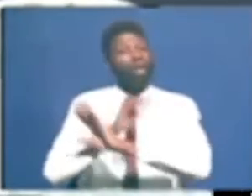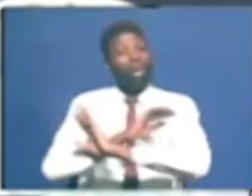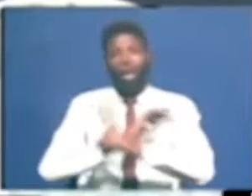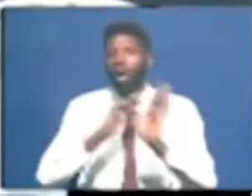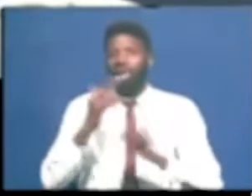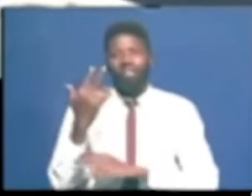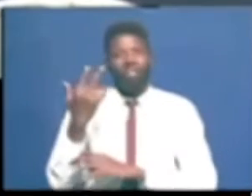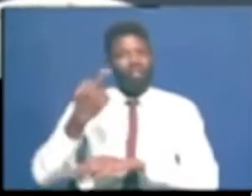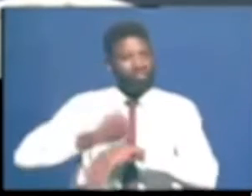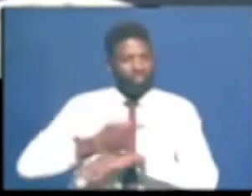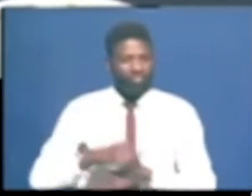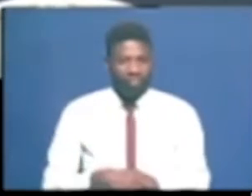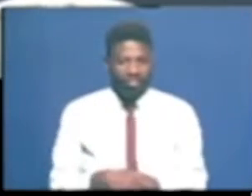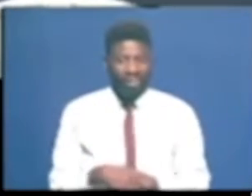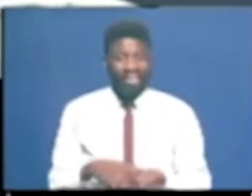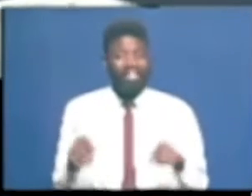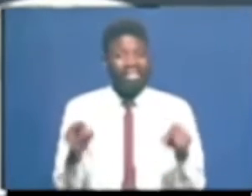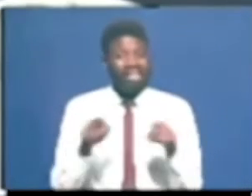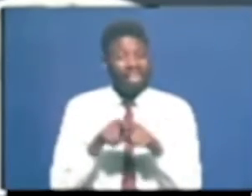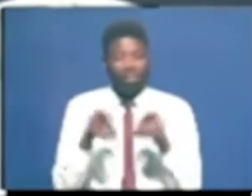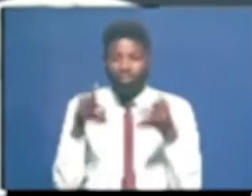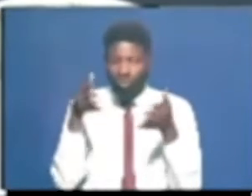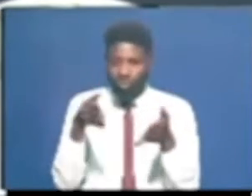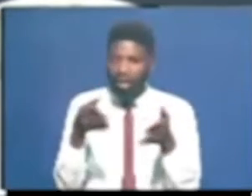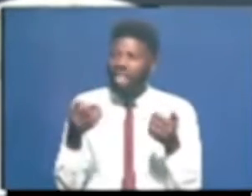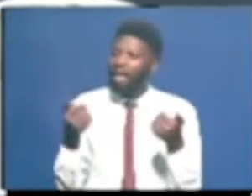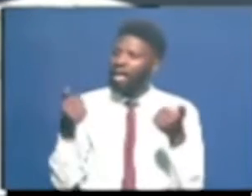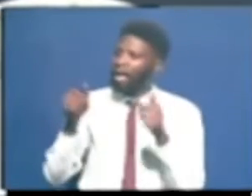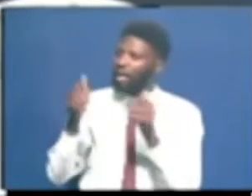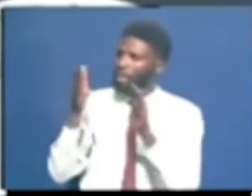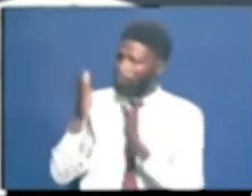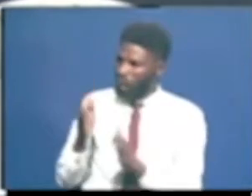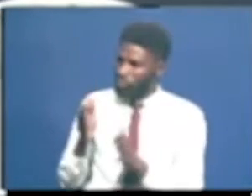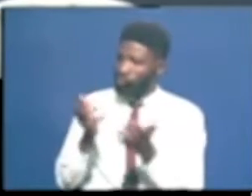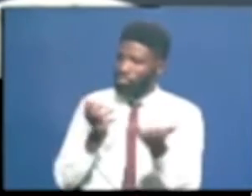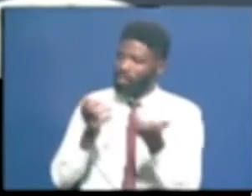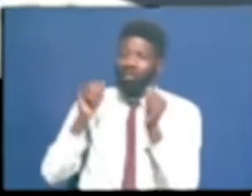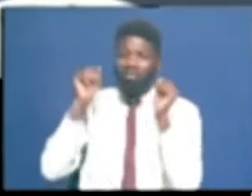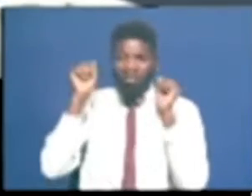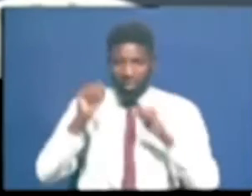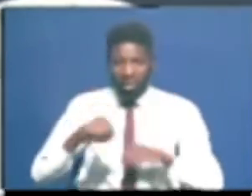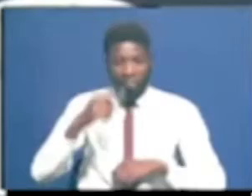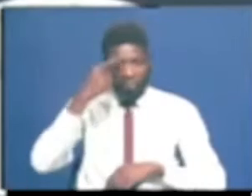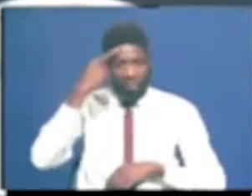Similarly today, any trader can travel on a tarmac road to